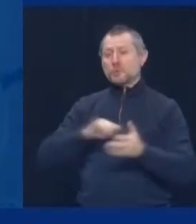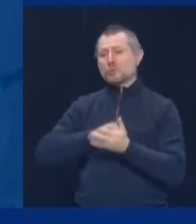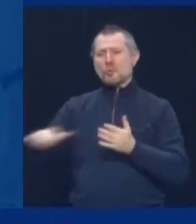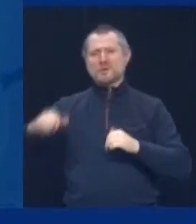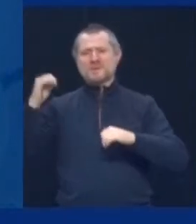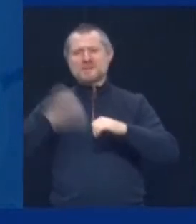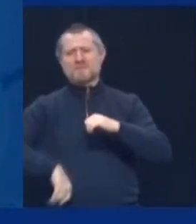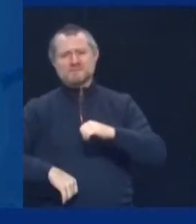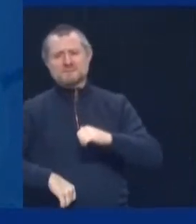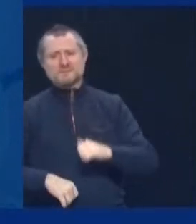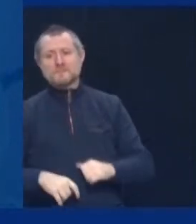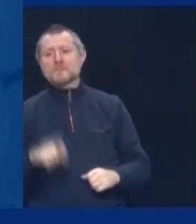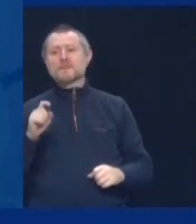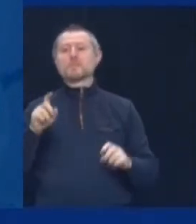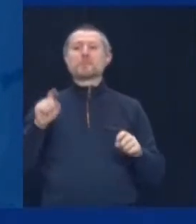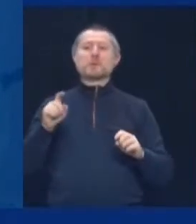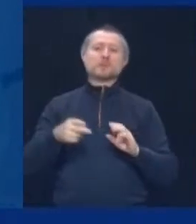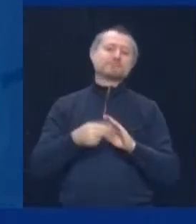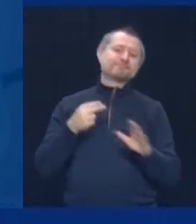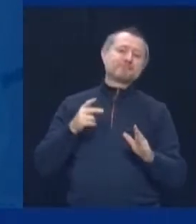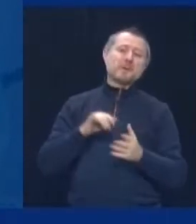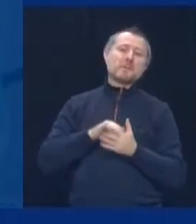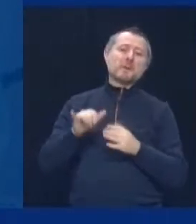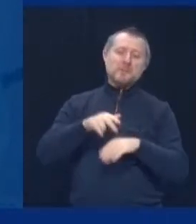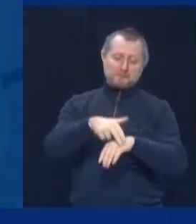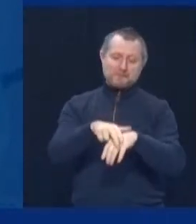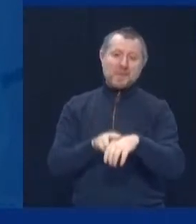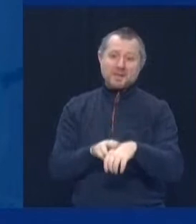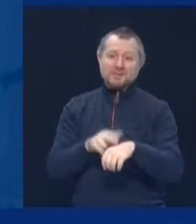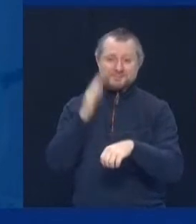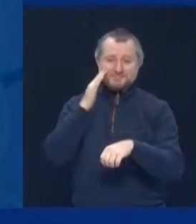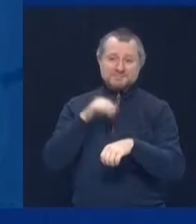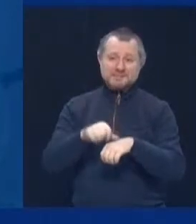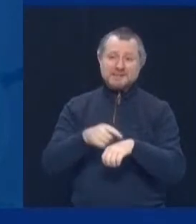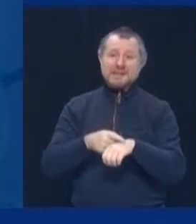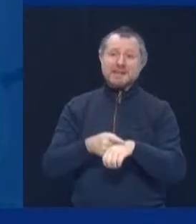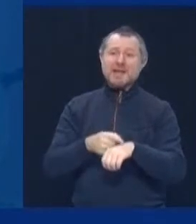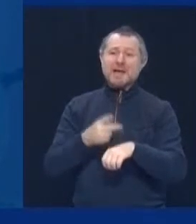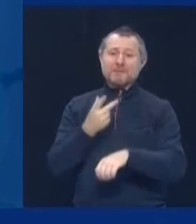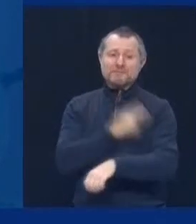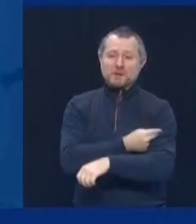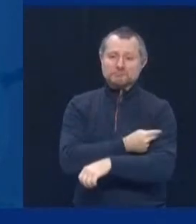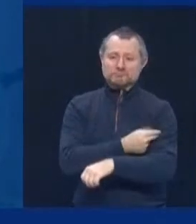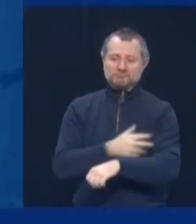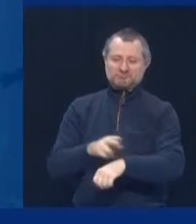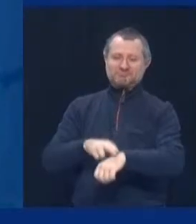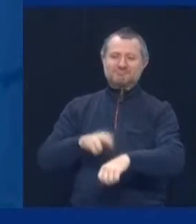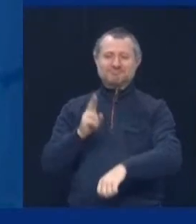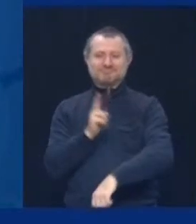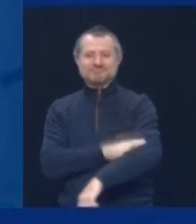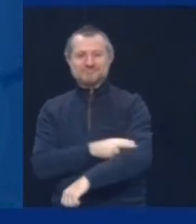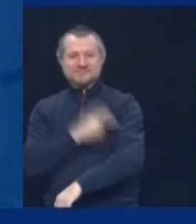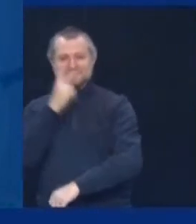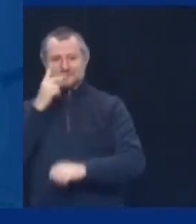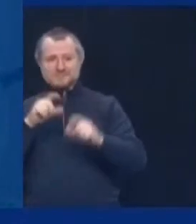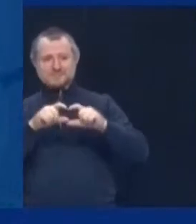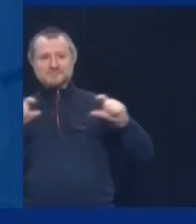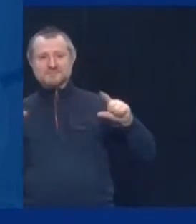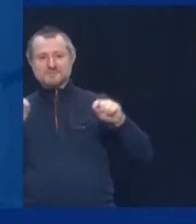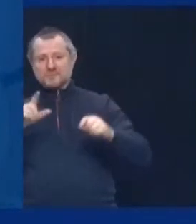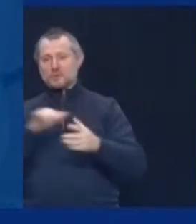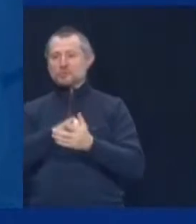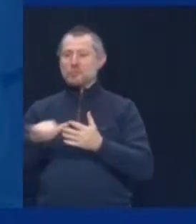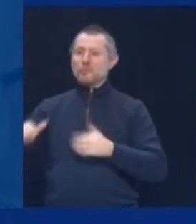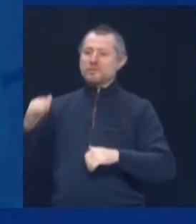a Band-Aid, a bandage that would go over a vaccine. If you look at the other picture, see that bandage? That's what